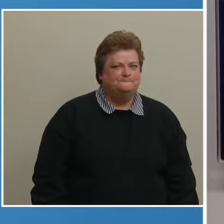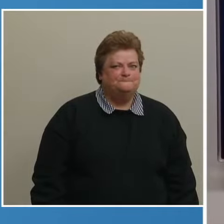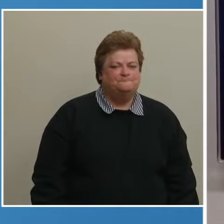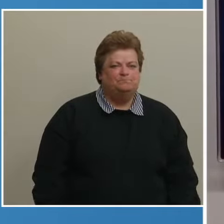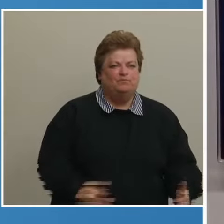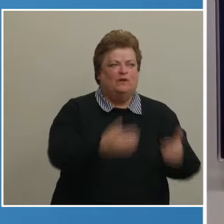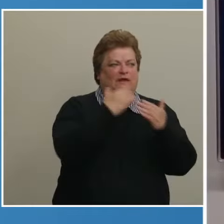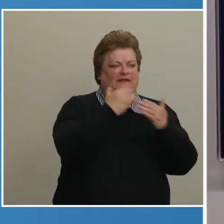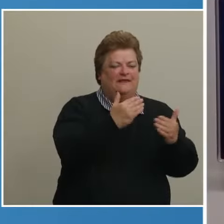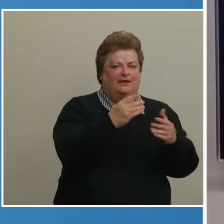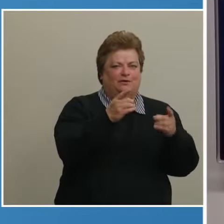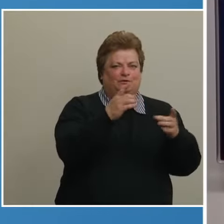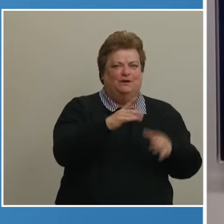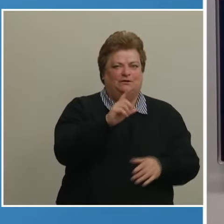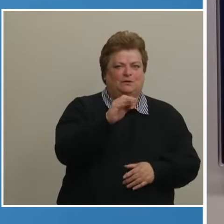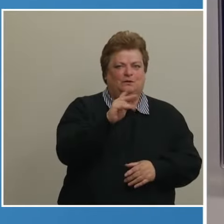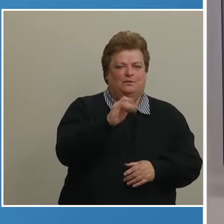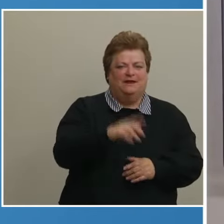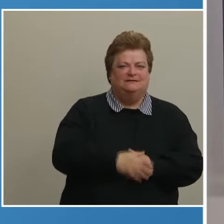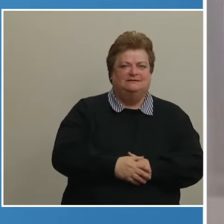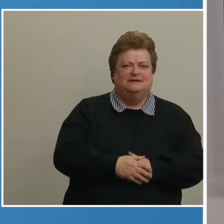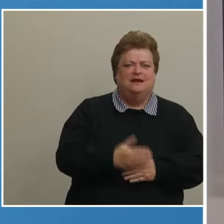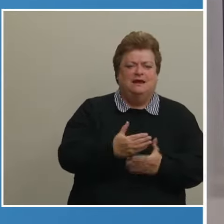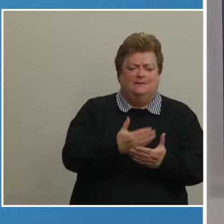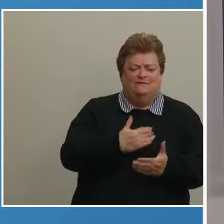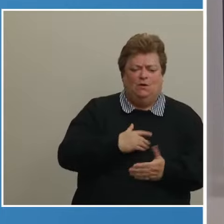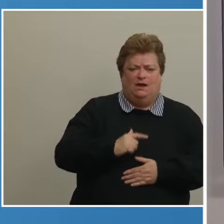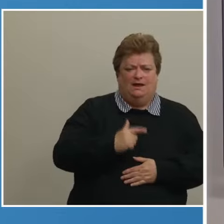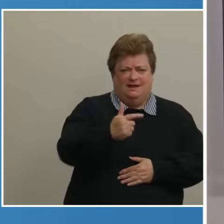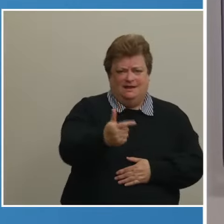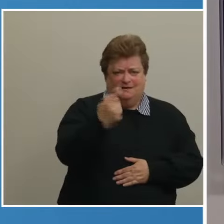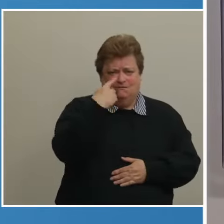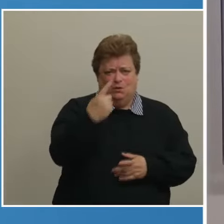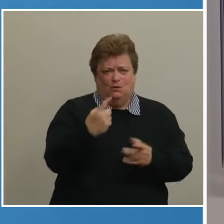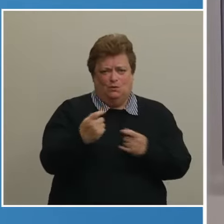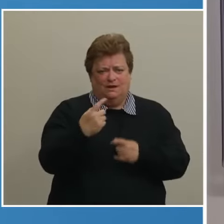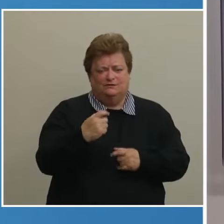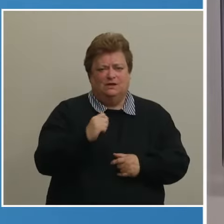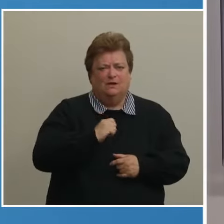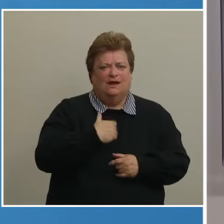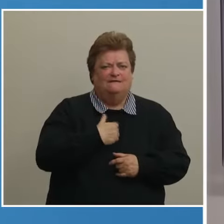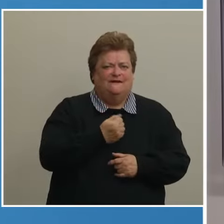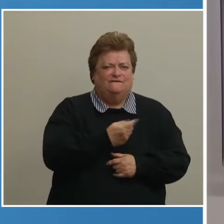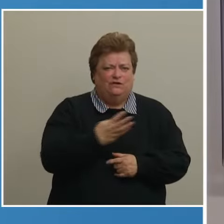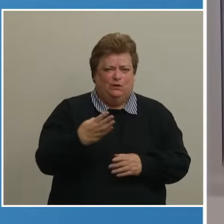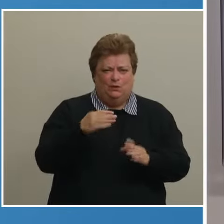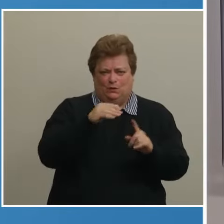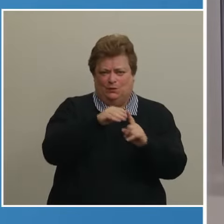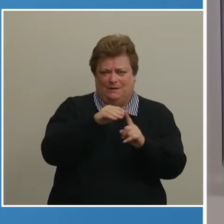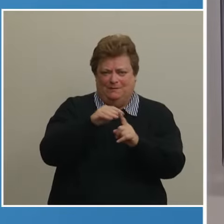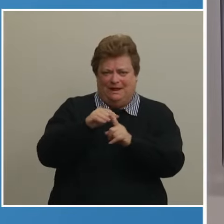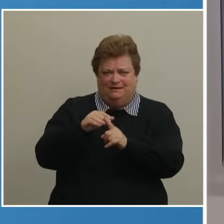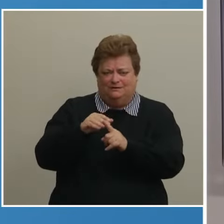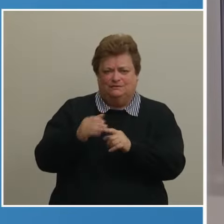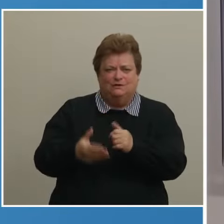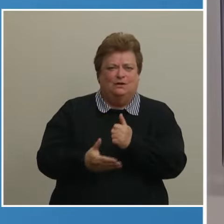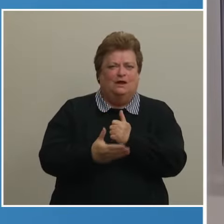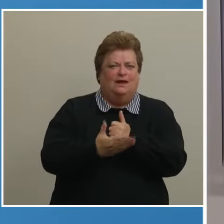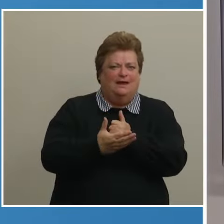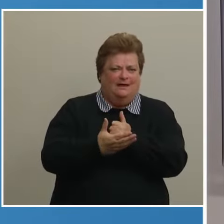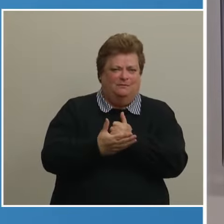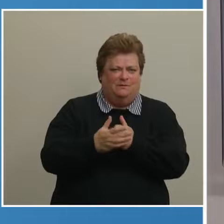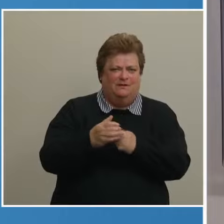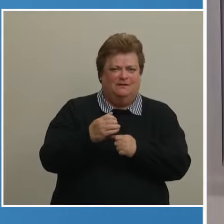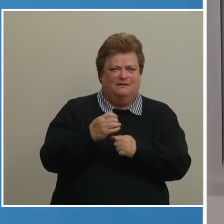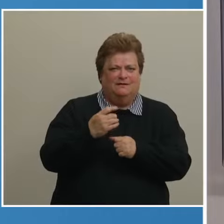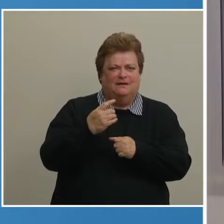Thank you, Director Lopez. Before we turn this over to questions, we have a few reminders that help is here for residents